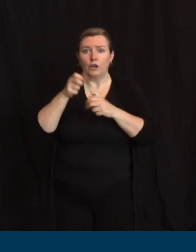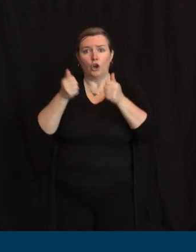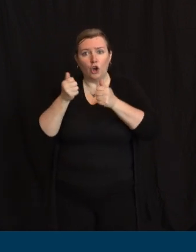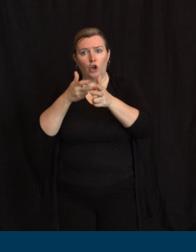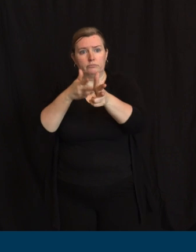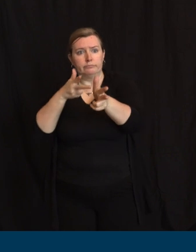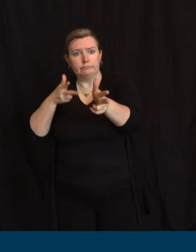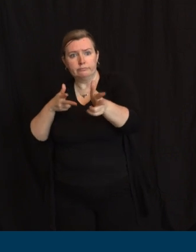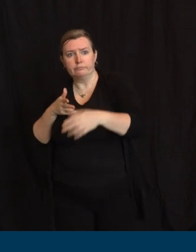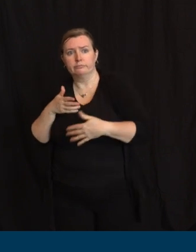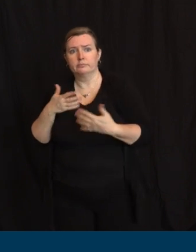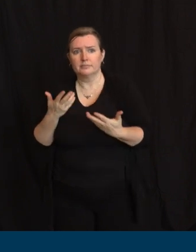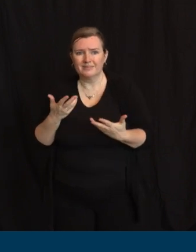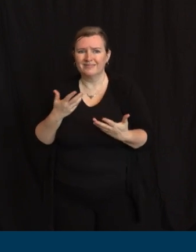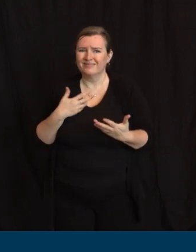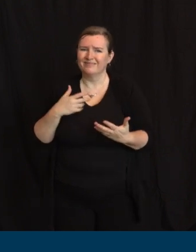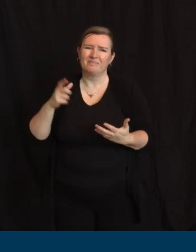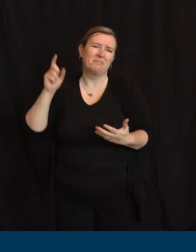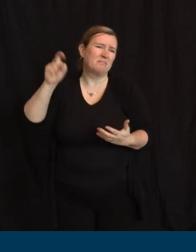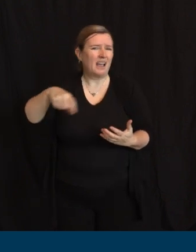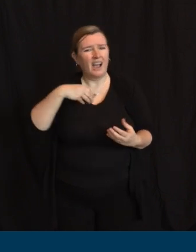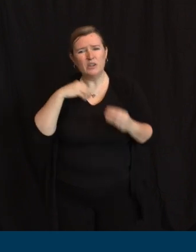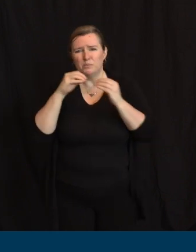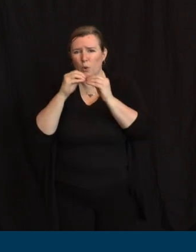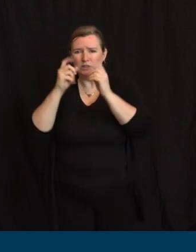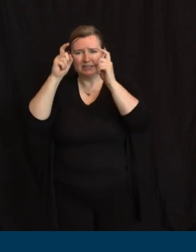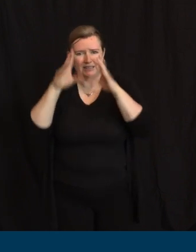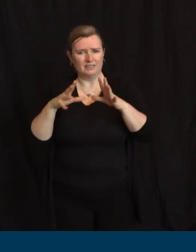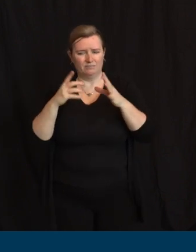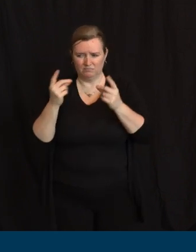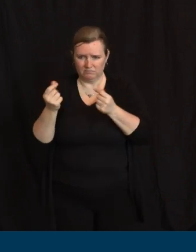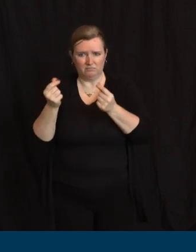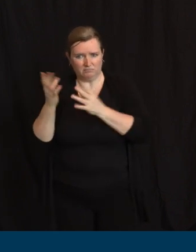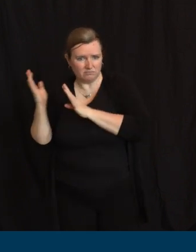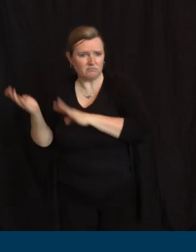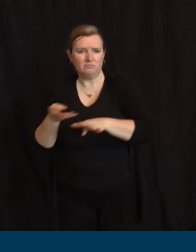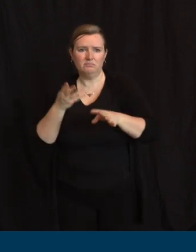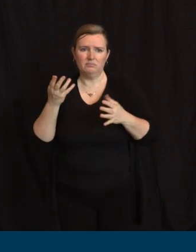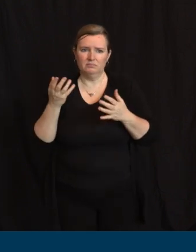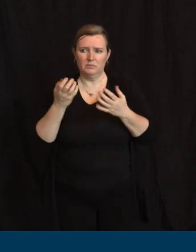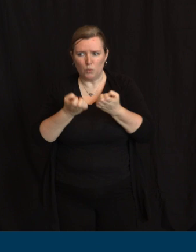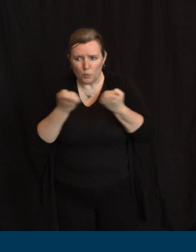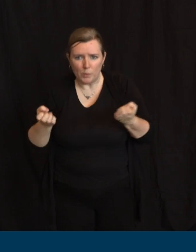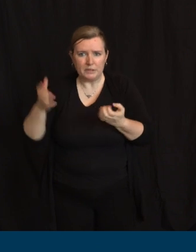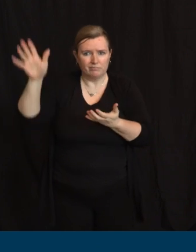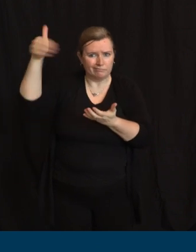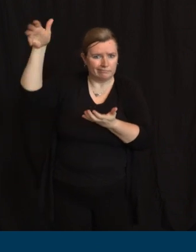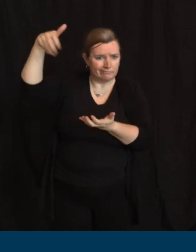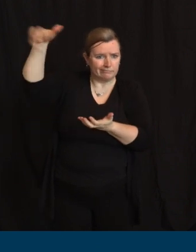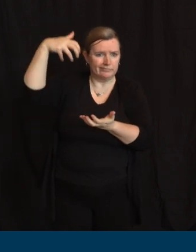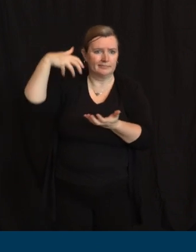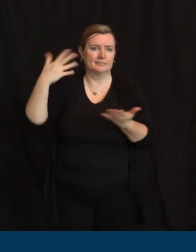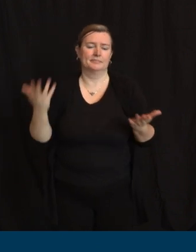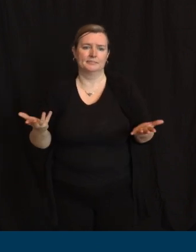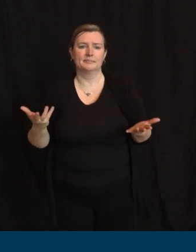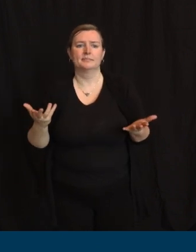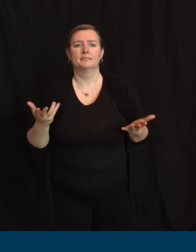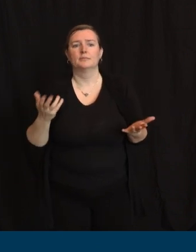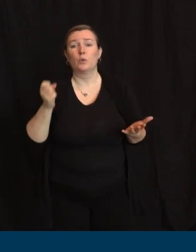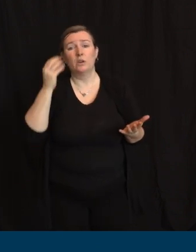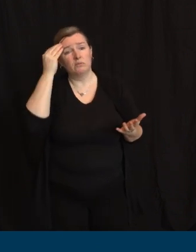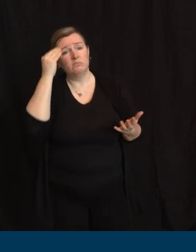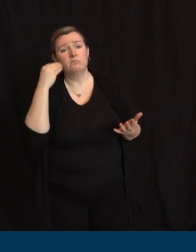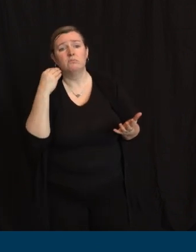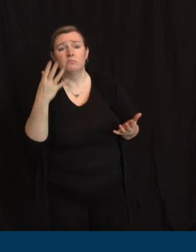blame you. We need to get more testing materials to New Jersey. But I'm committed, I will tell you, to continuing to get us